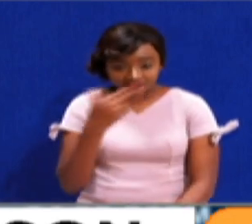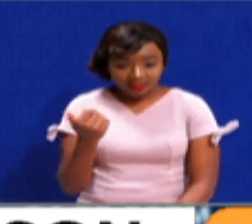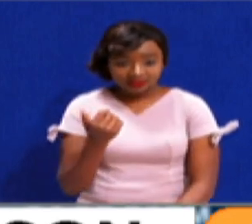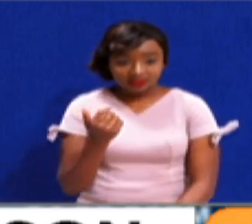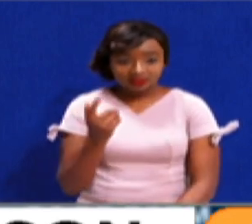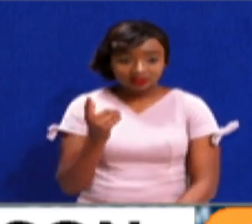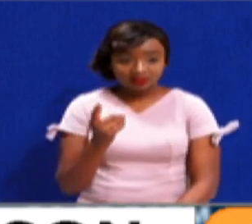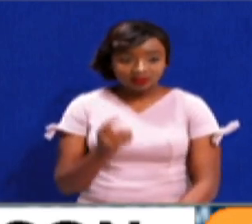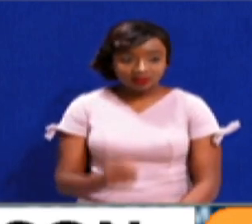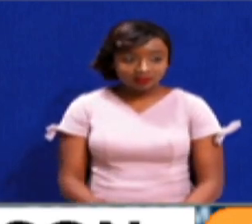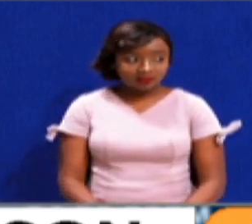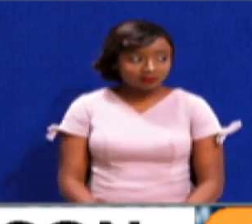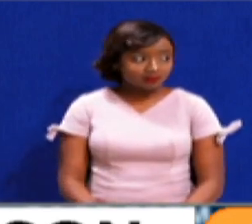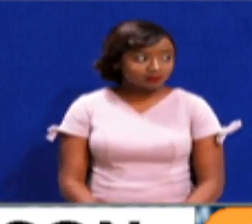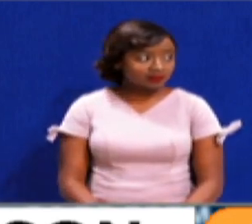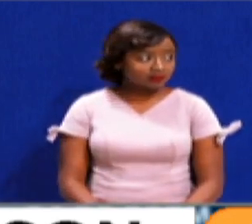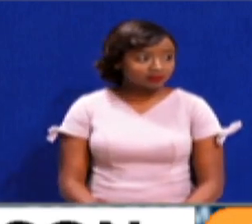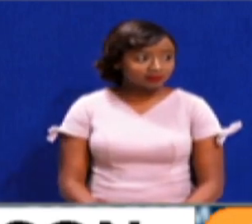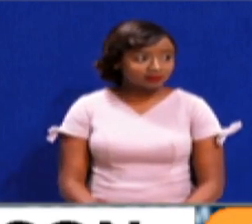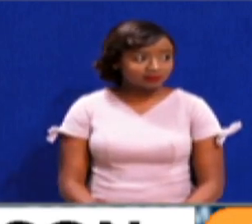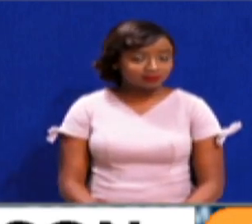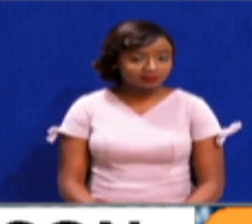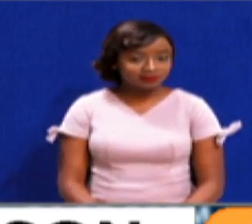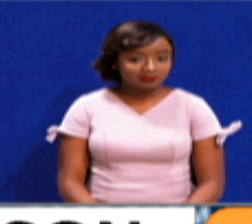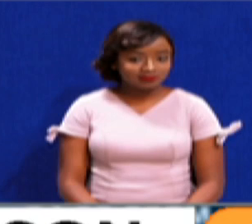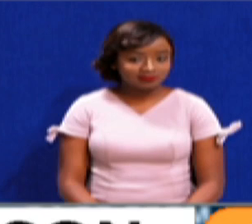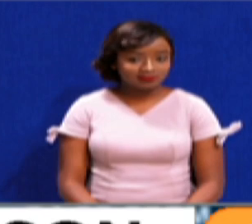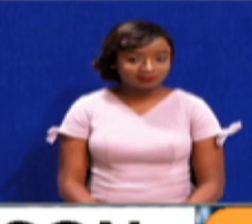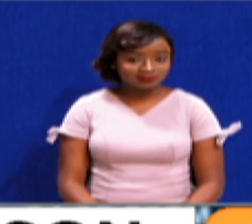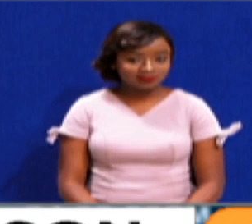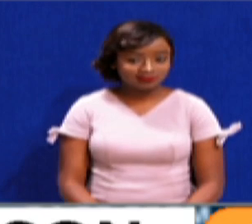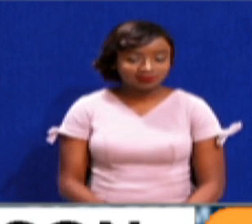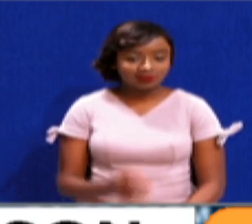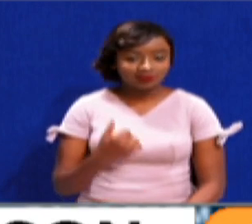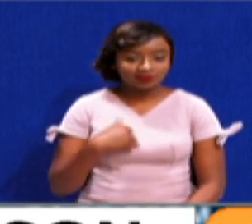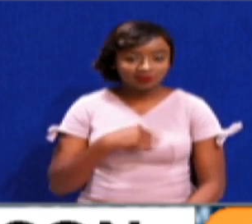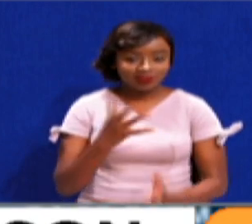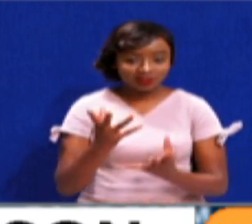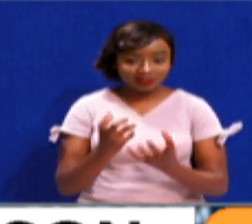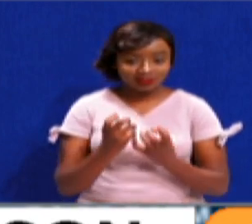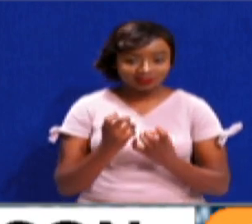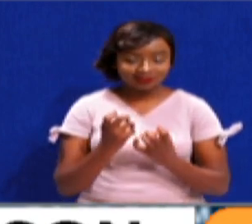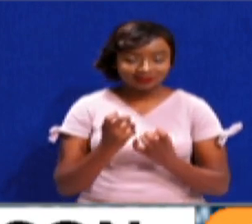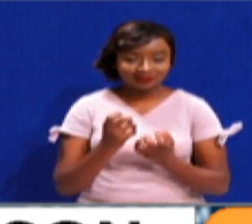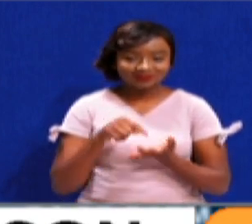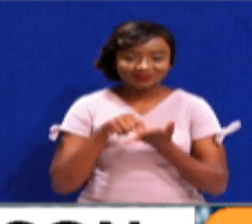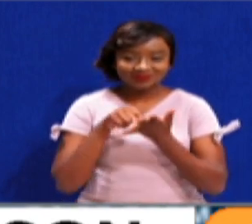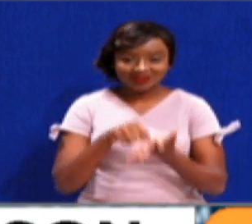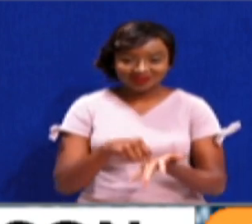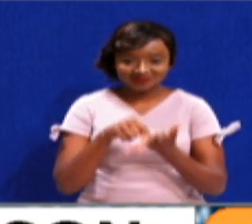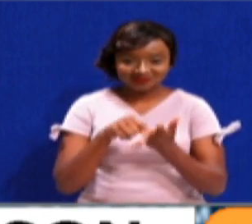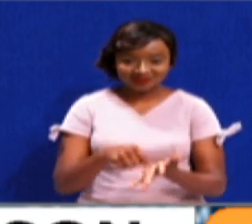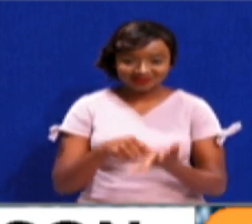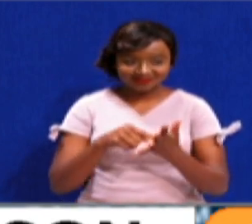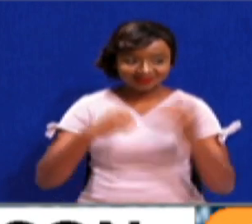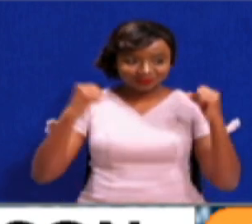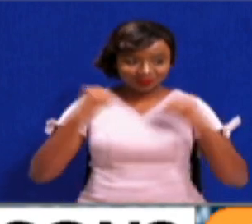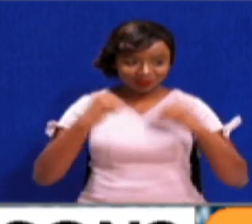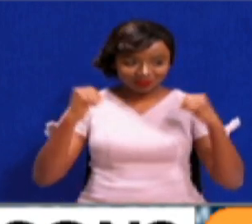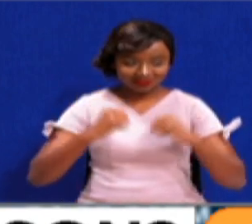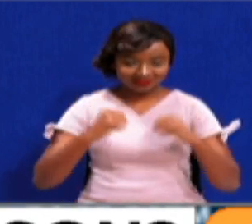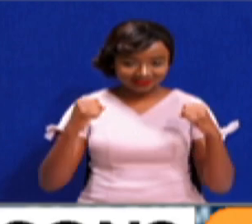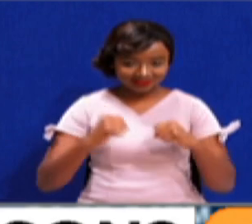to talk and achieve consensus. I emphasized the word consensus the last time, rather than a